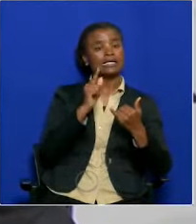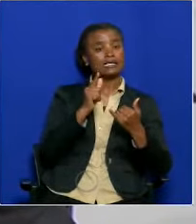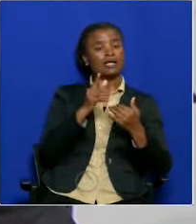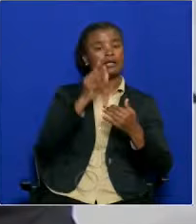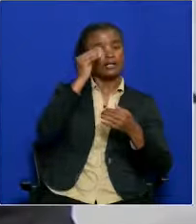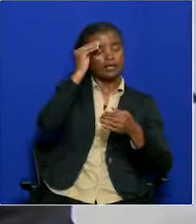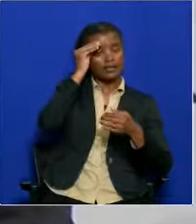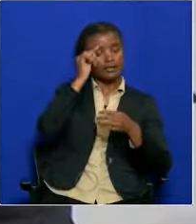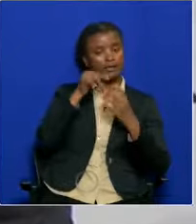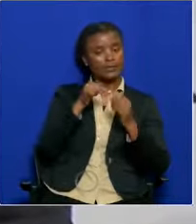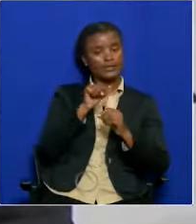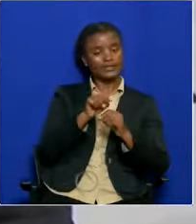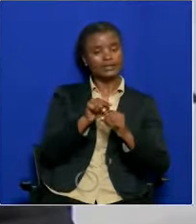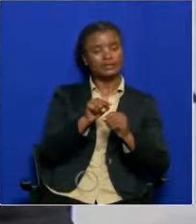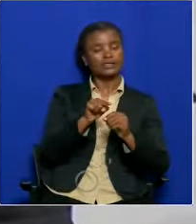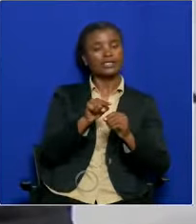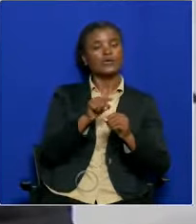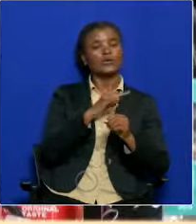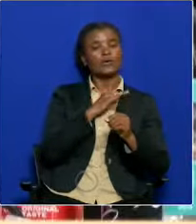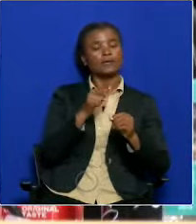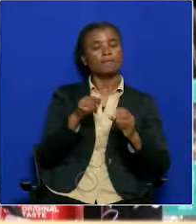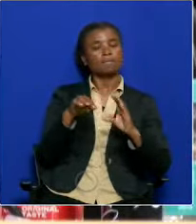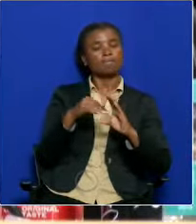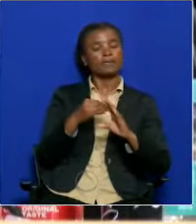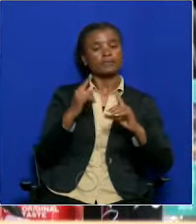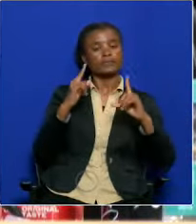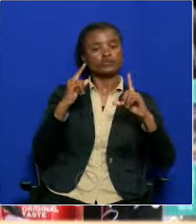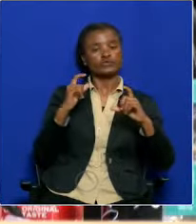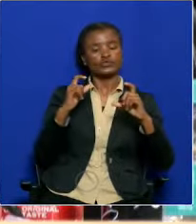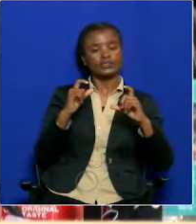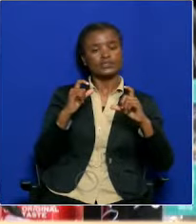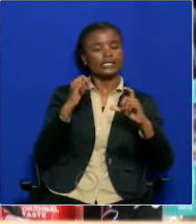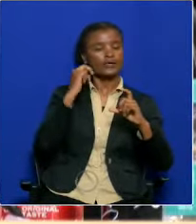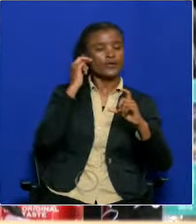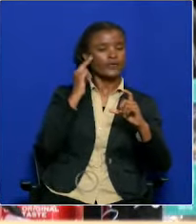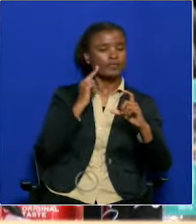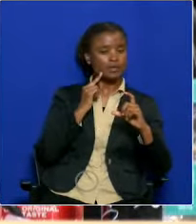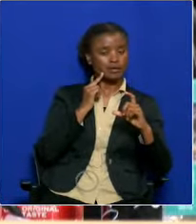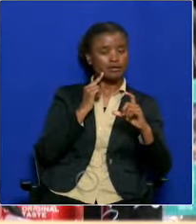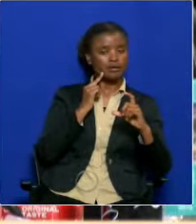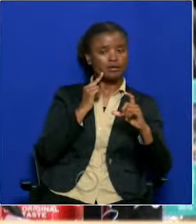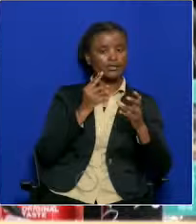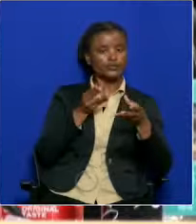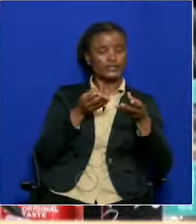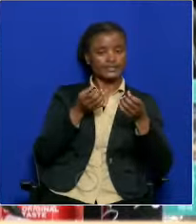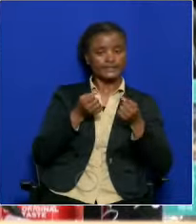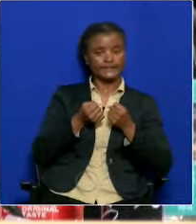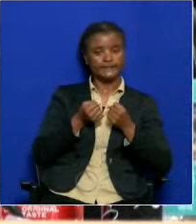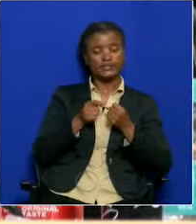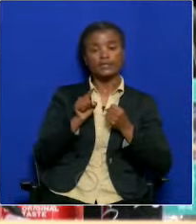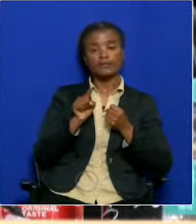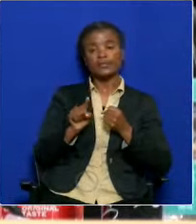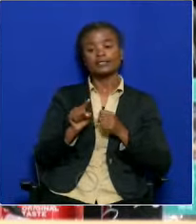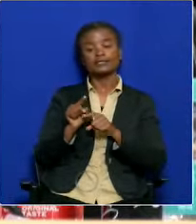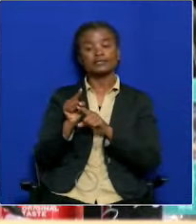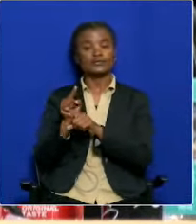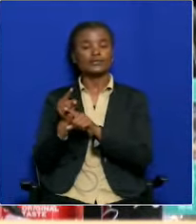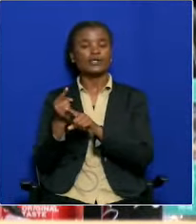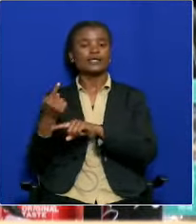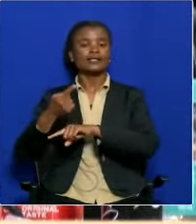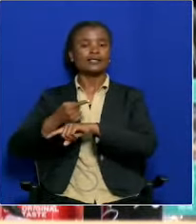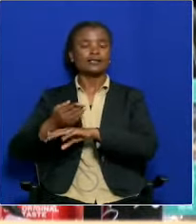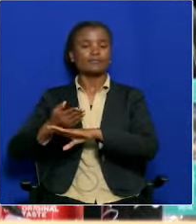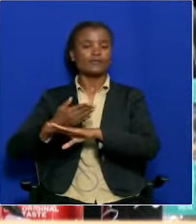November. But curiously, you don't note that you had a call with Mr. Matlala the day before the screenshots